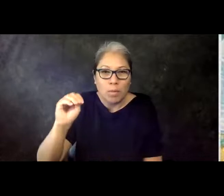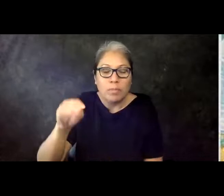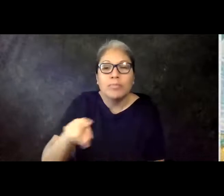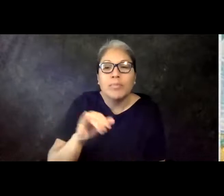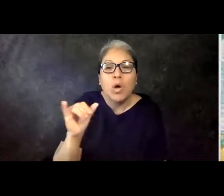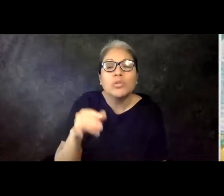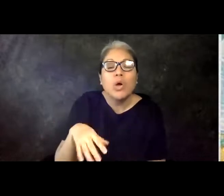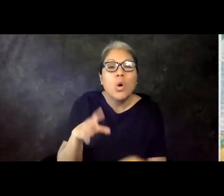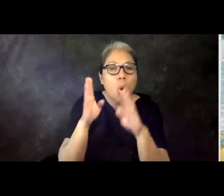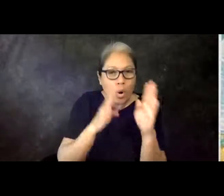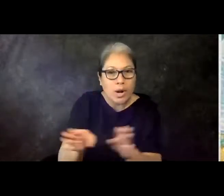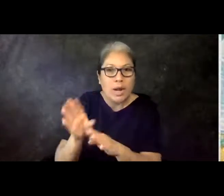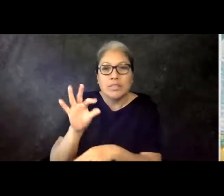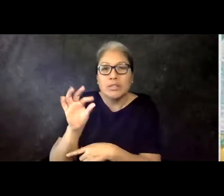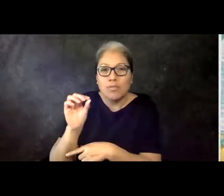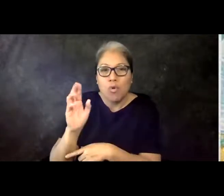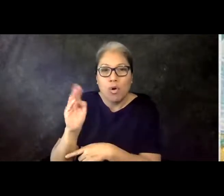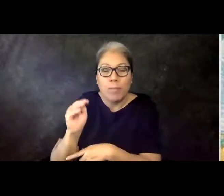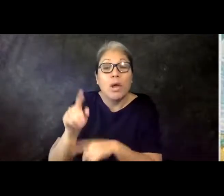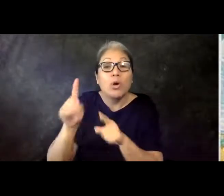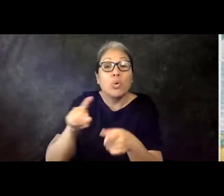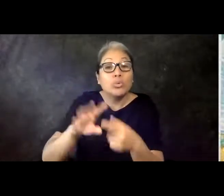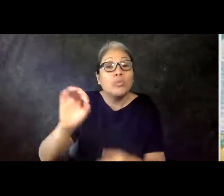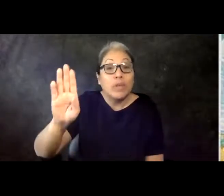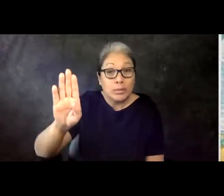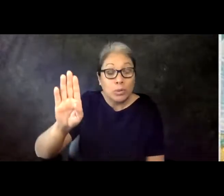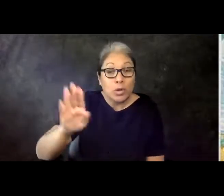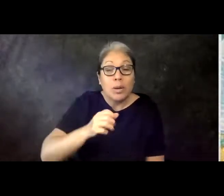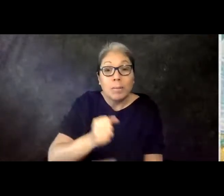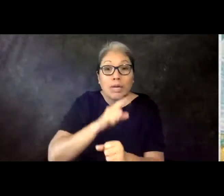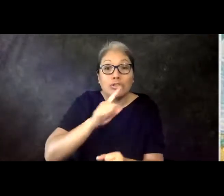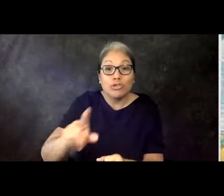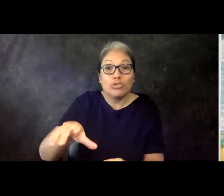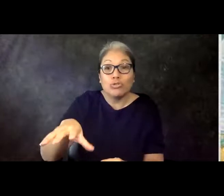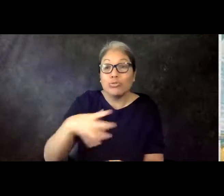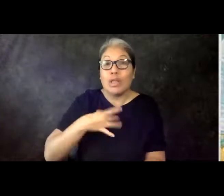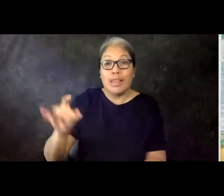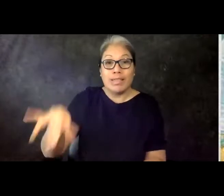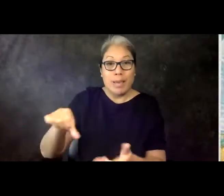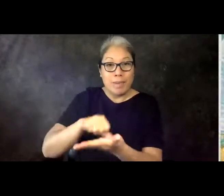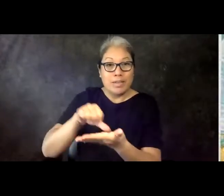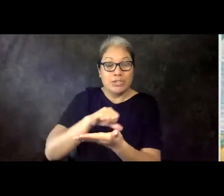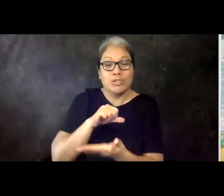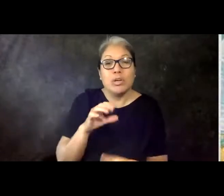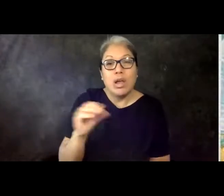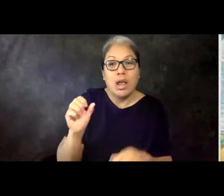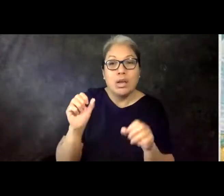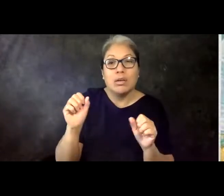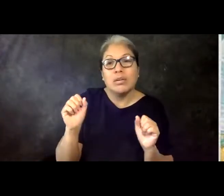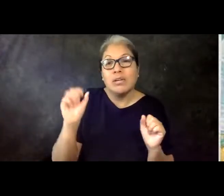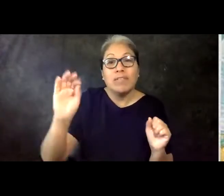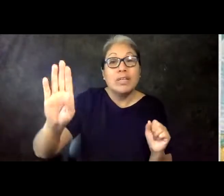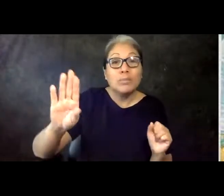it sounds. So please go to Facebook and be sure to like that. And you can open up the Facebook